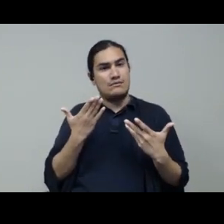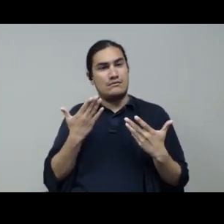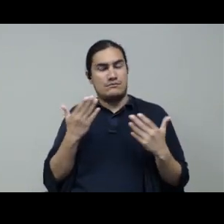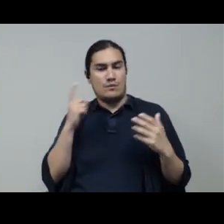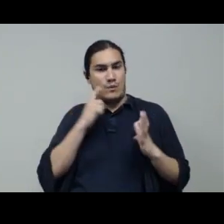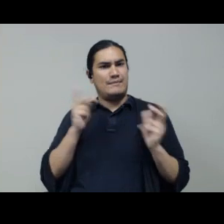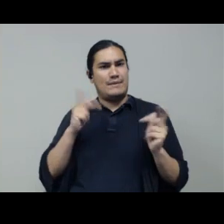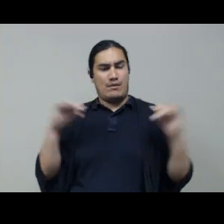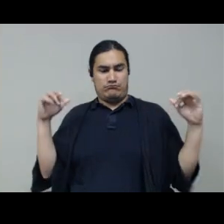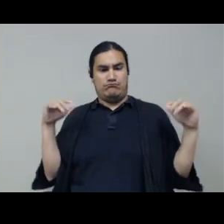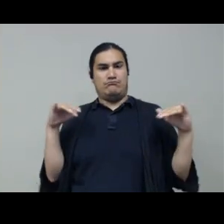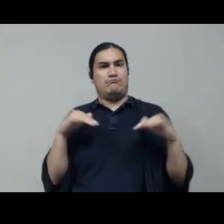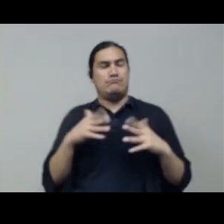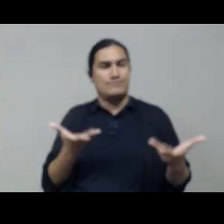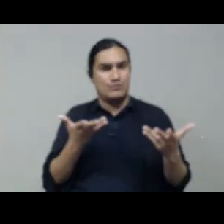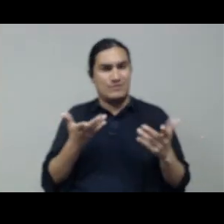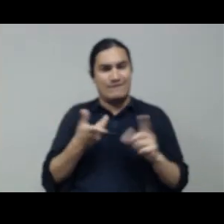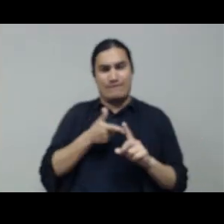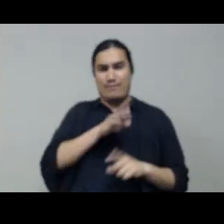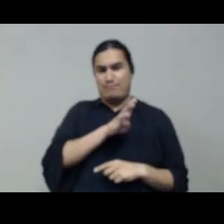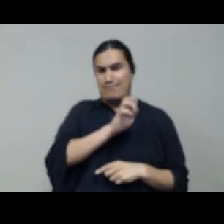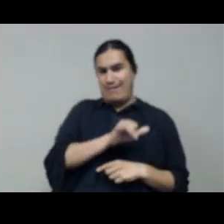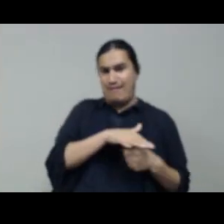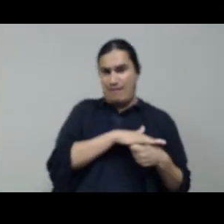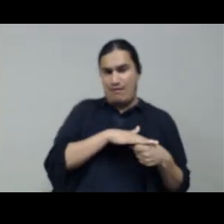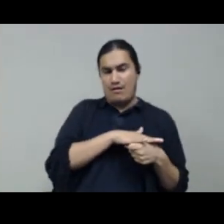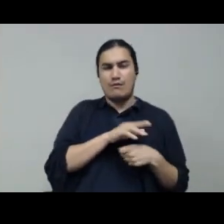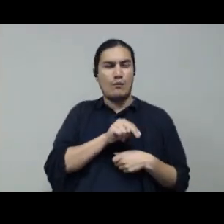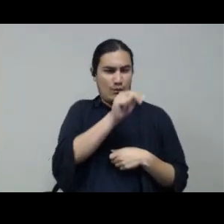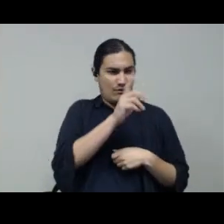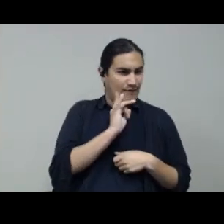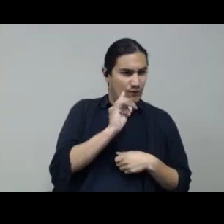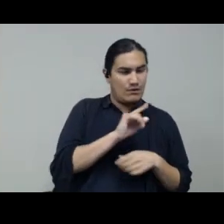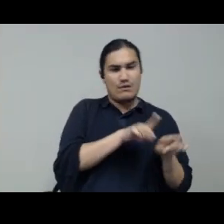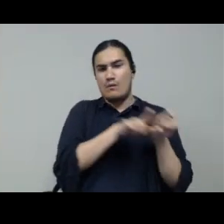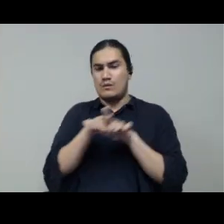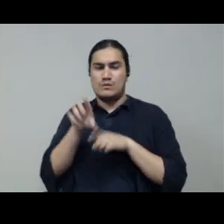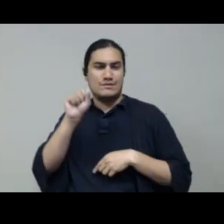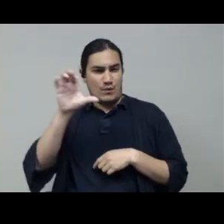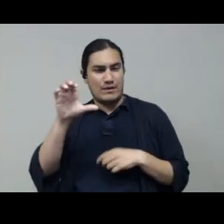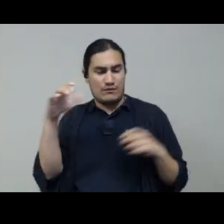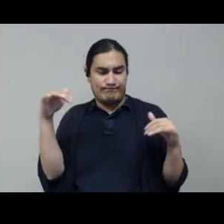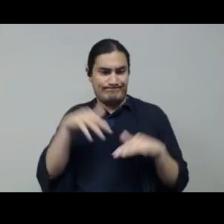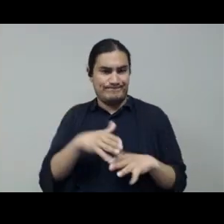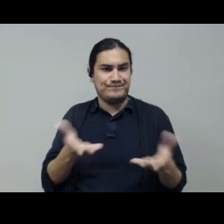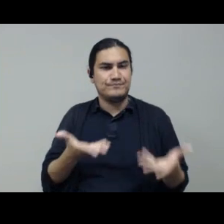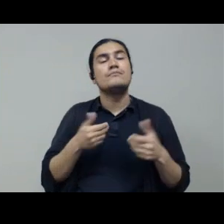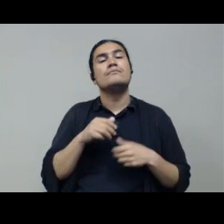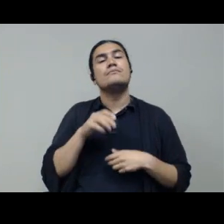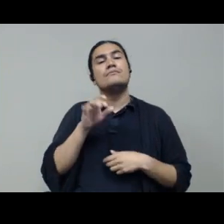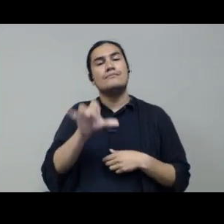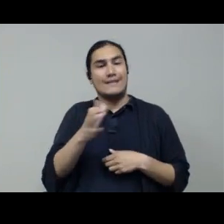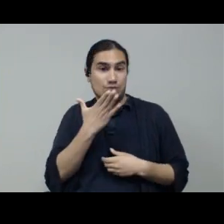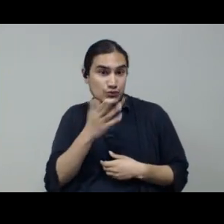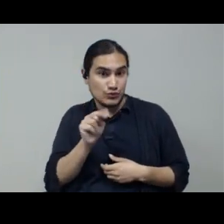people, especially from the Bay Area, Northern California, and Sacramento. That's the good